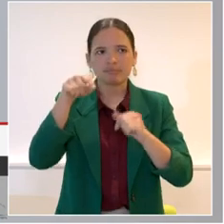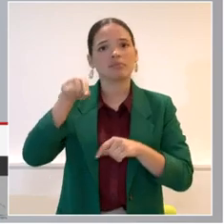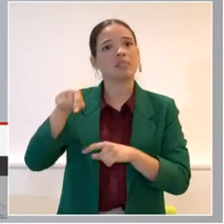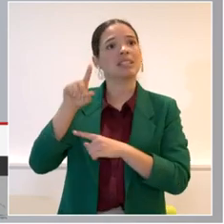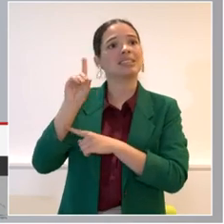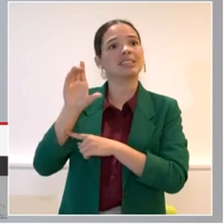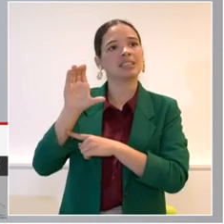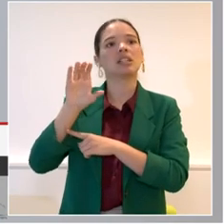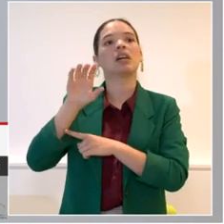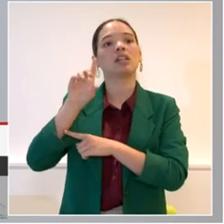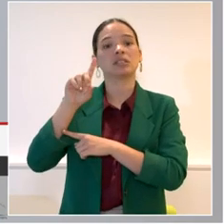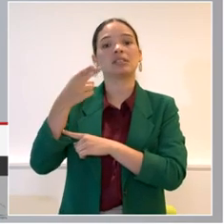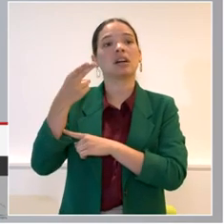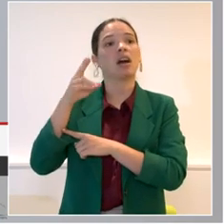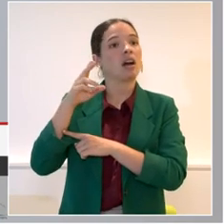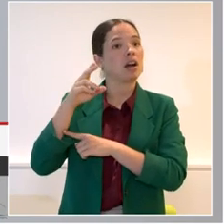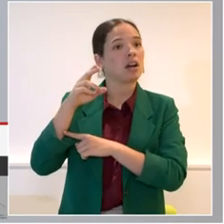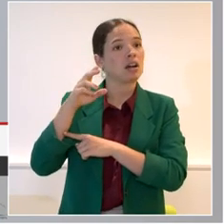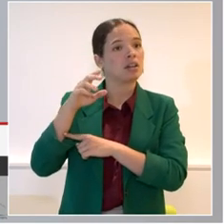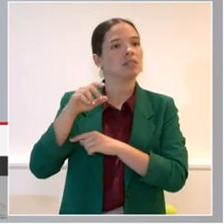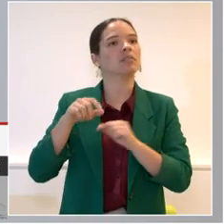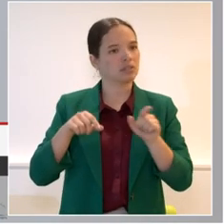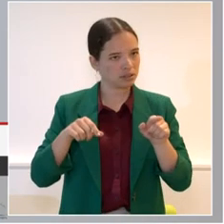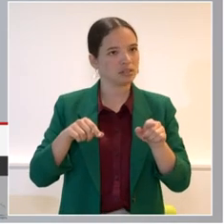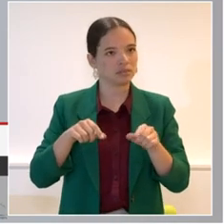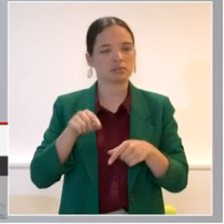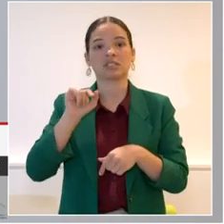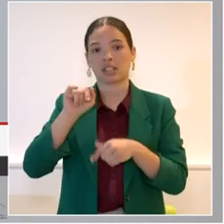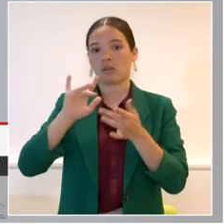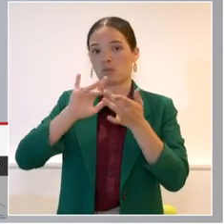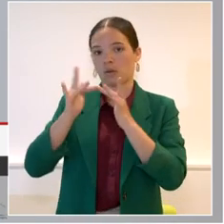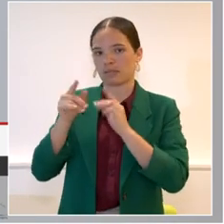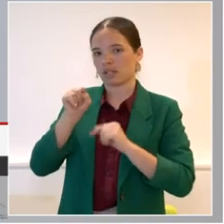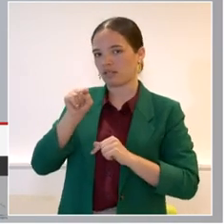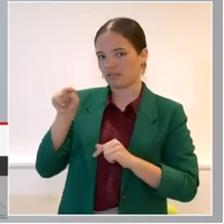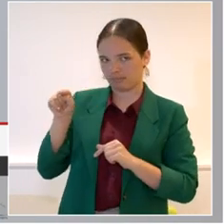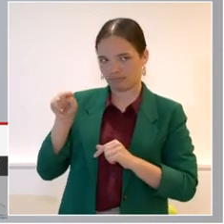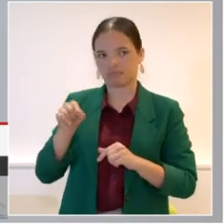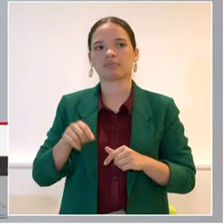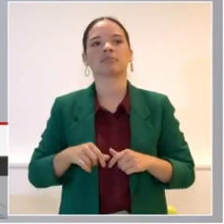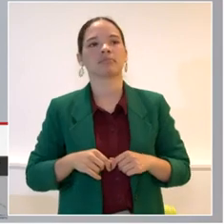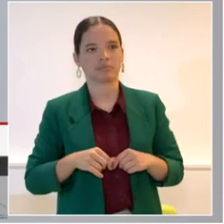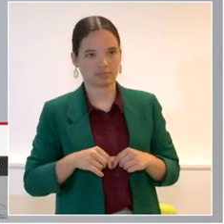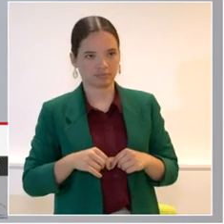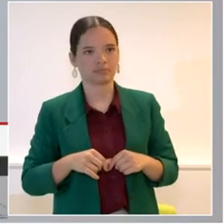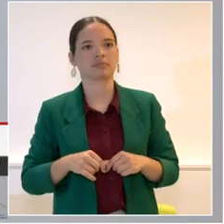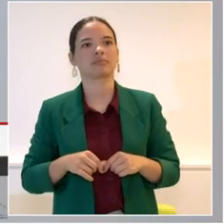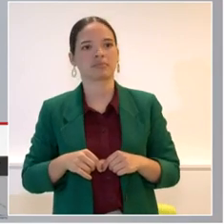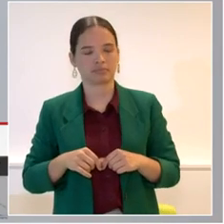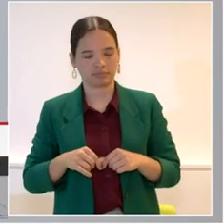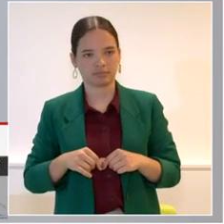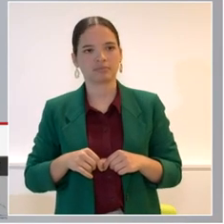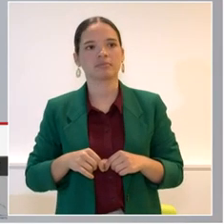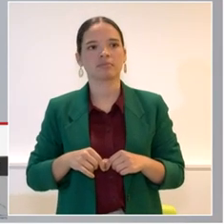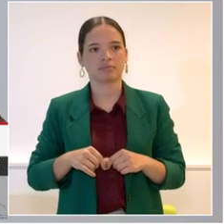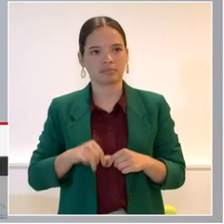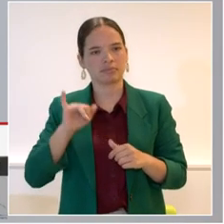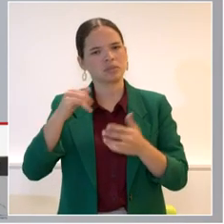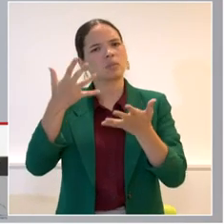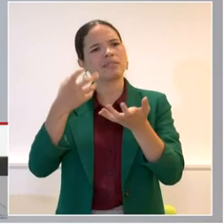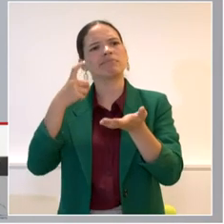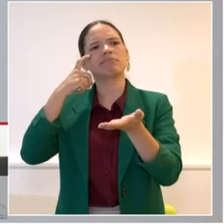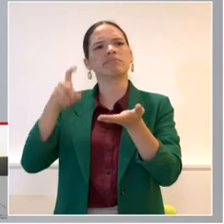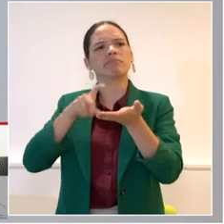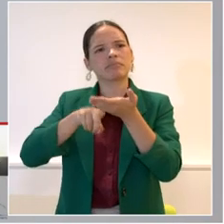dchr.dc.gov. So that goes out to everybody. I also want to acknowledge and welcome our council members who